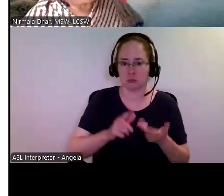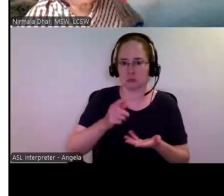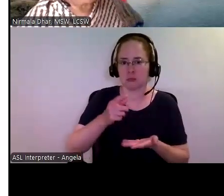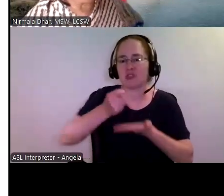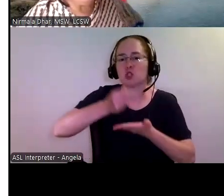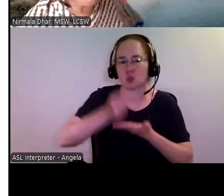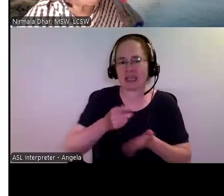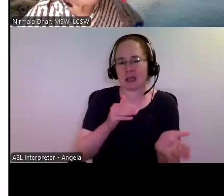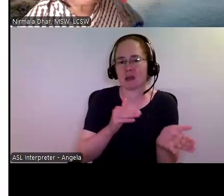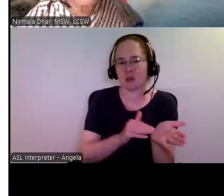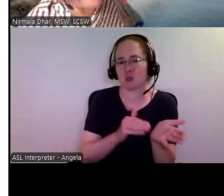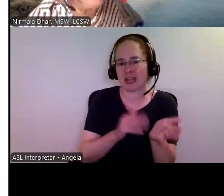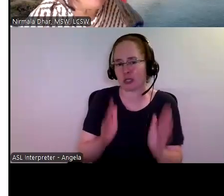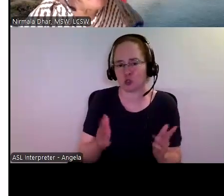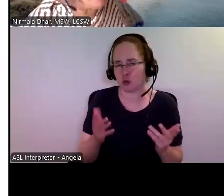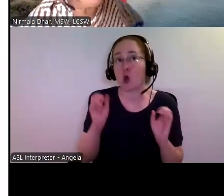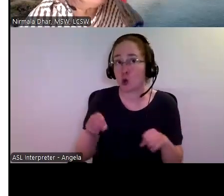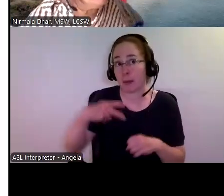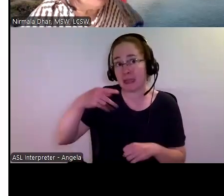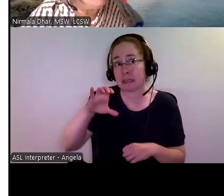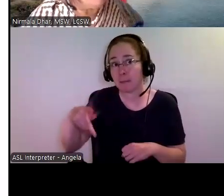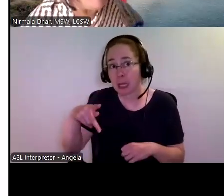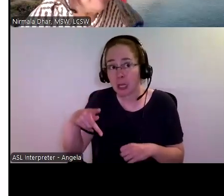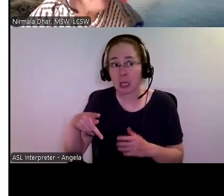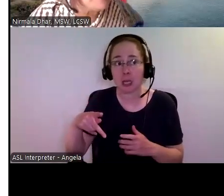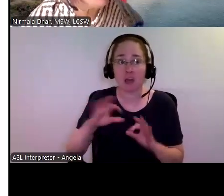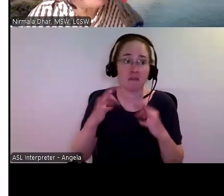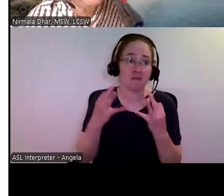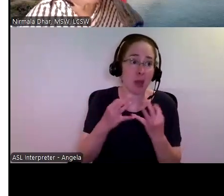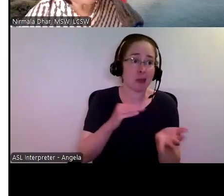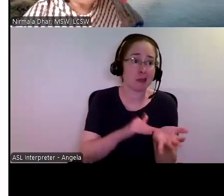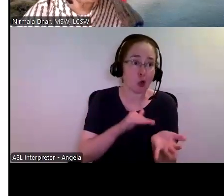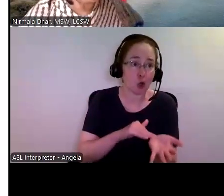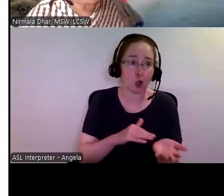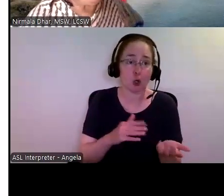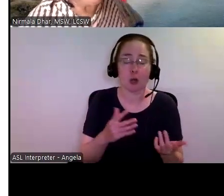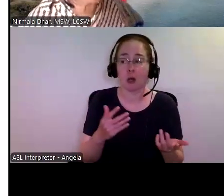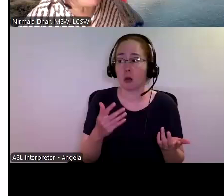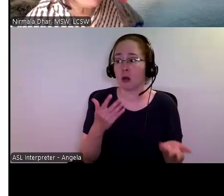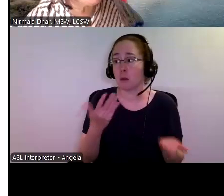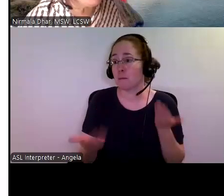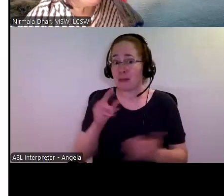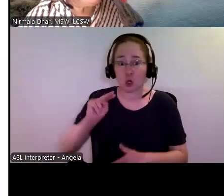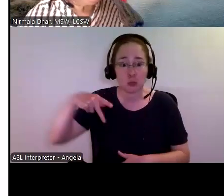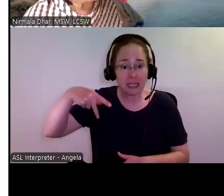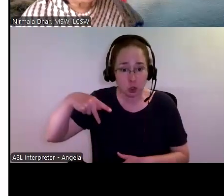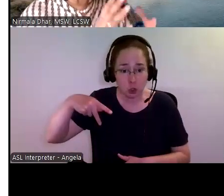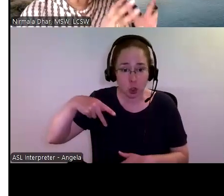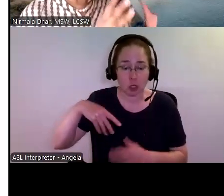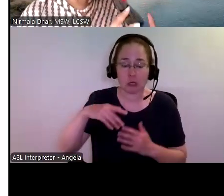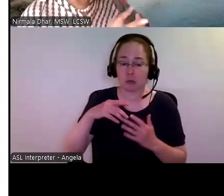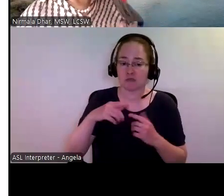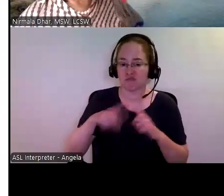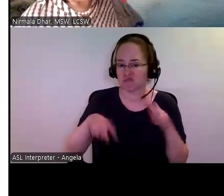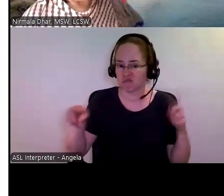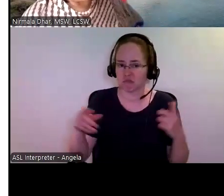practitioner could be a primary care family practice doctor. It could be a nurse practitioner. So this is